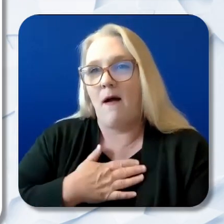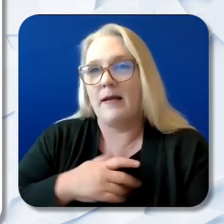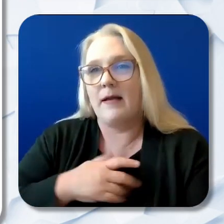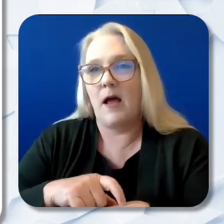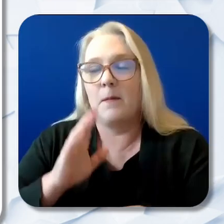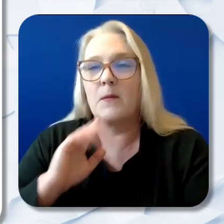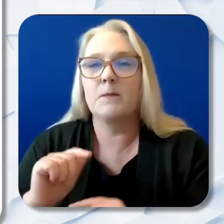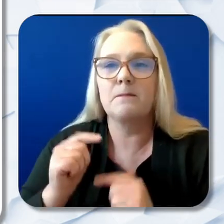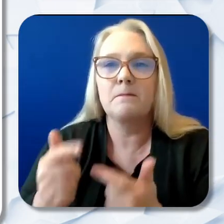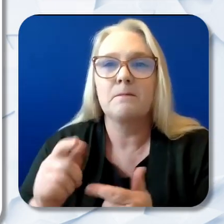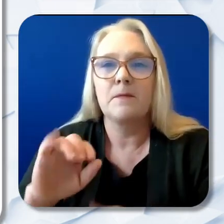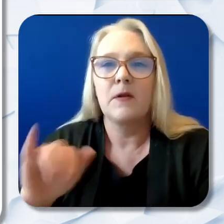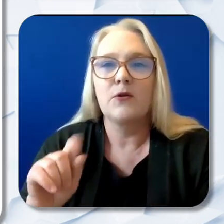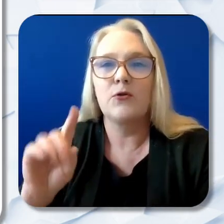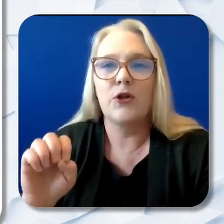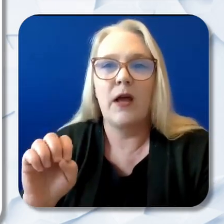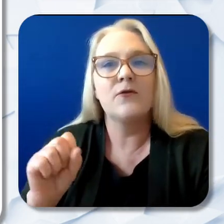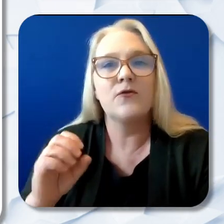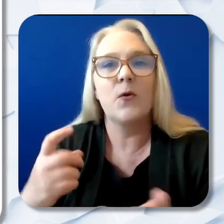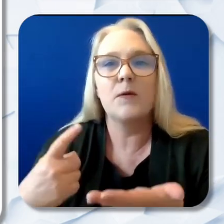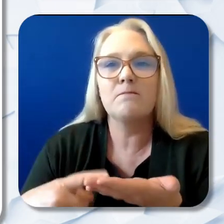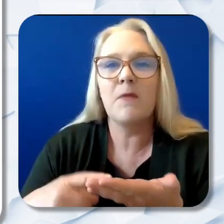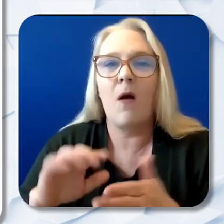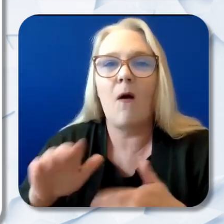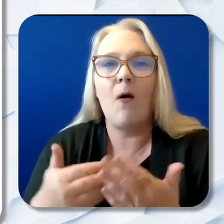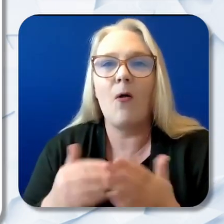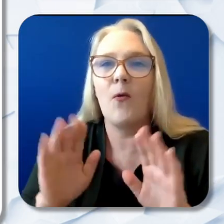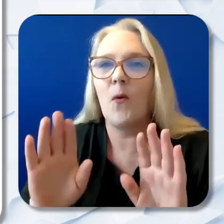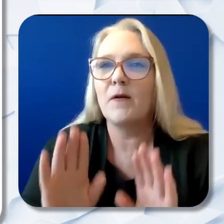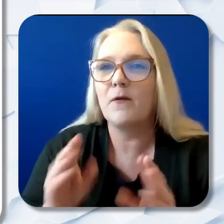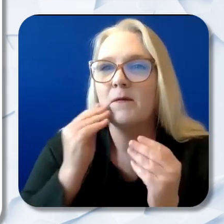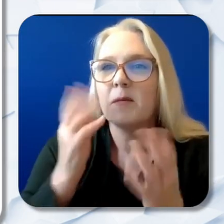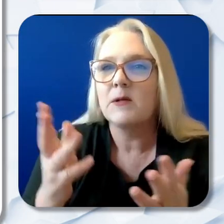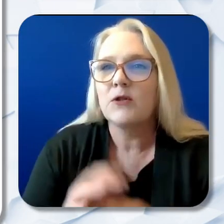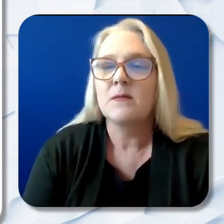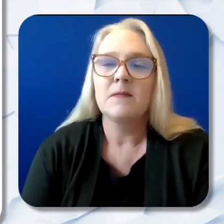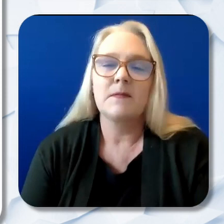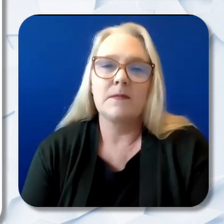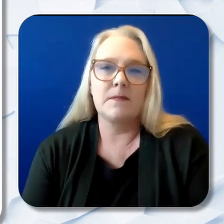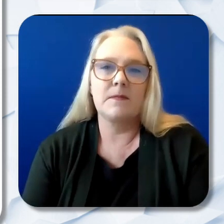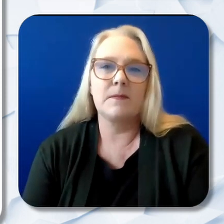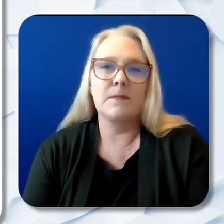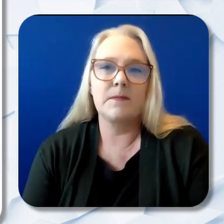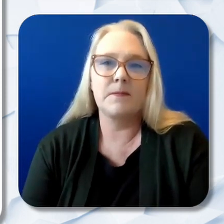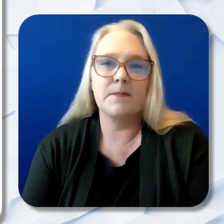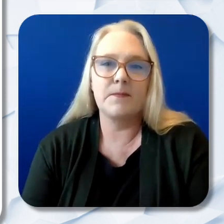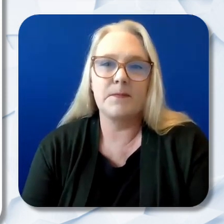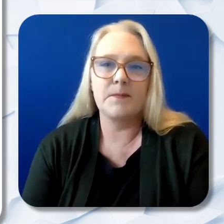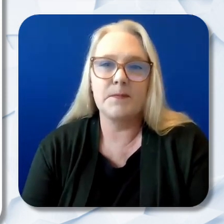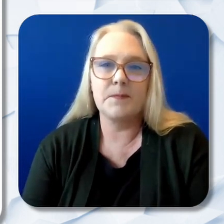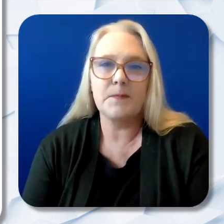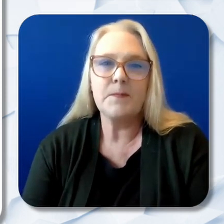and pass it to Jade so we can get into all this wonderful information. Next slide,